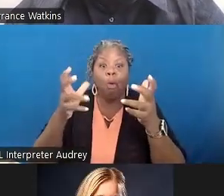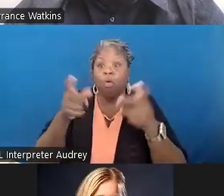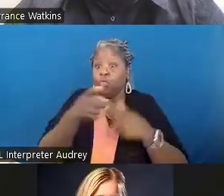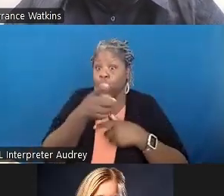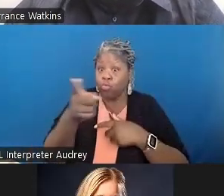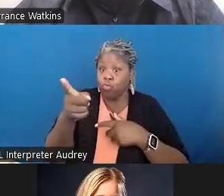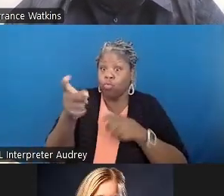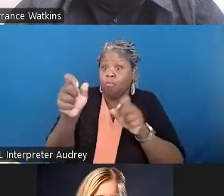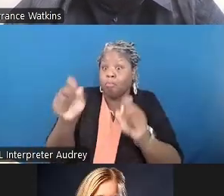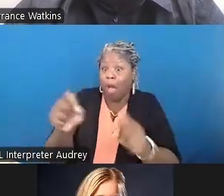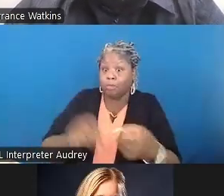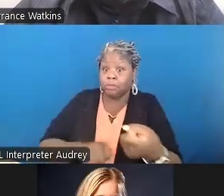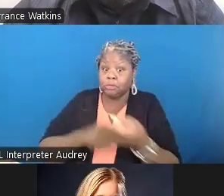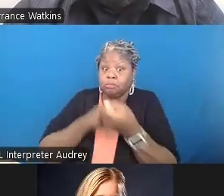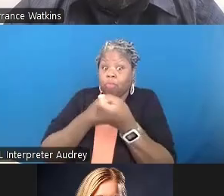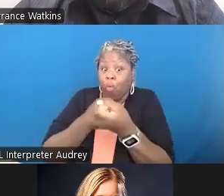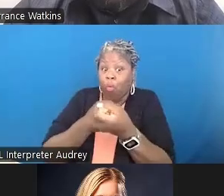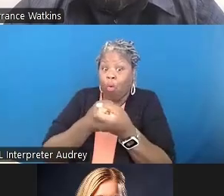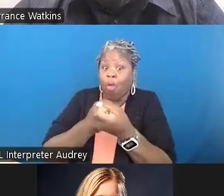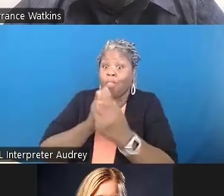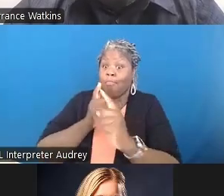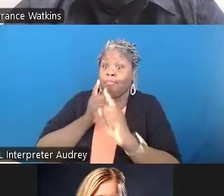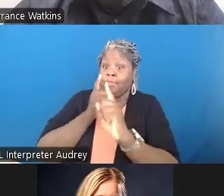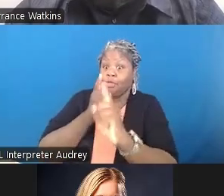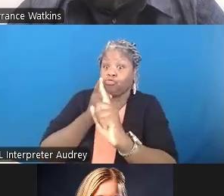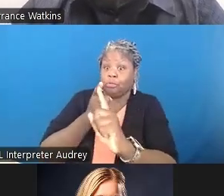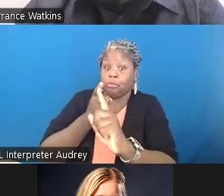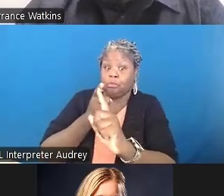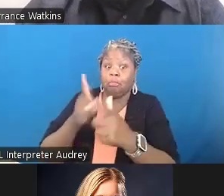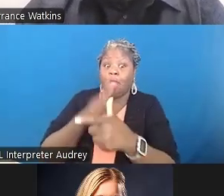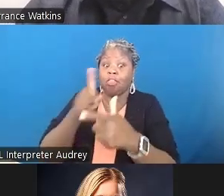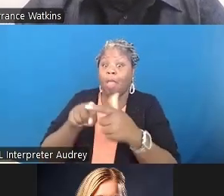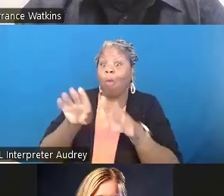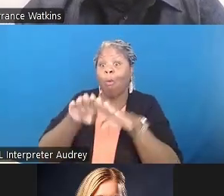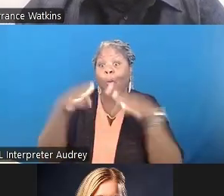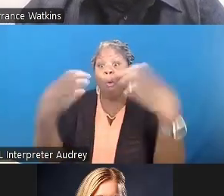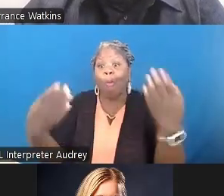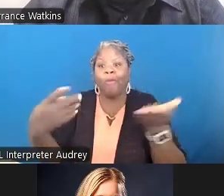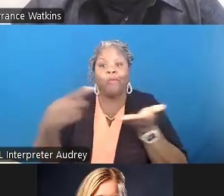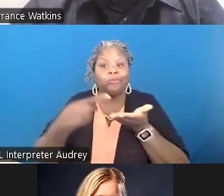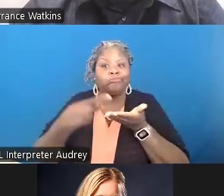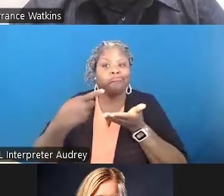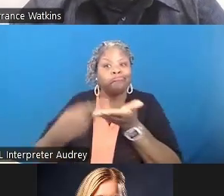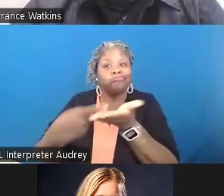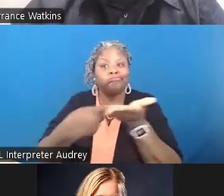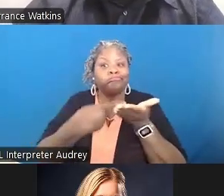possibly support this mission, and then we will open it up for discussion.